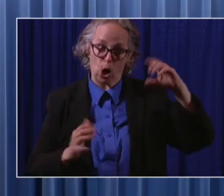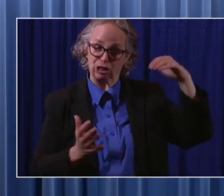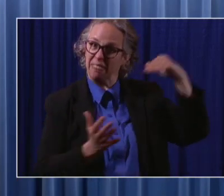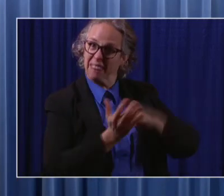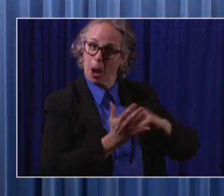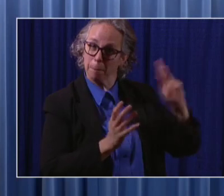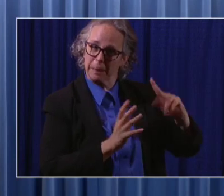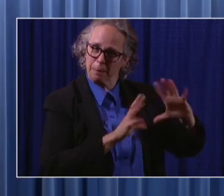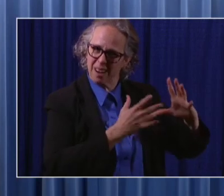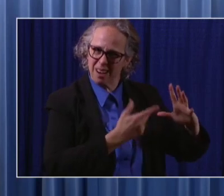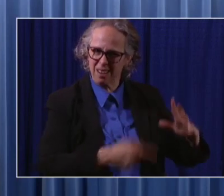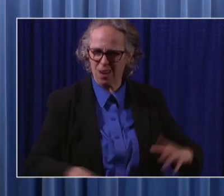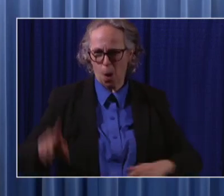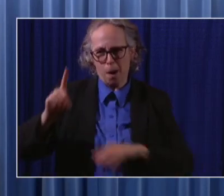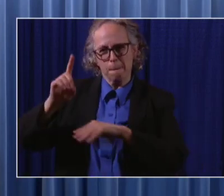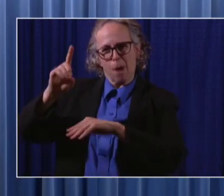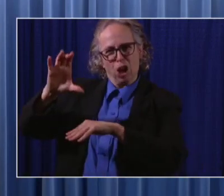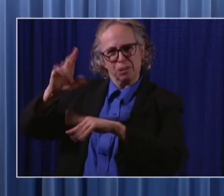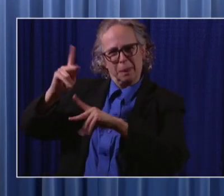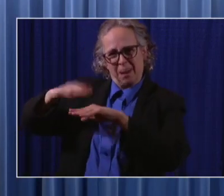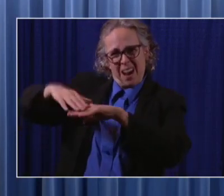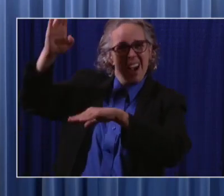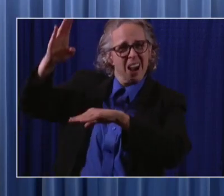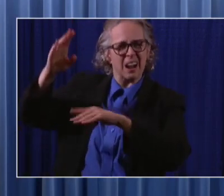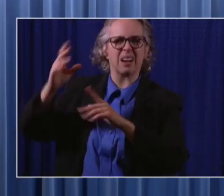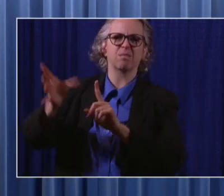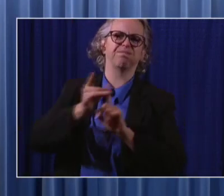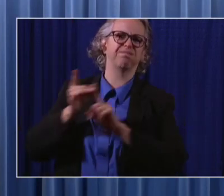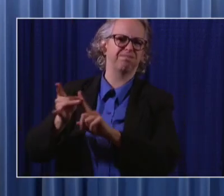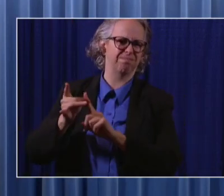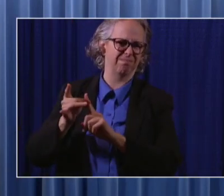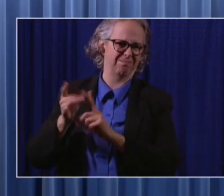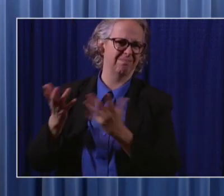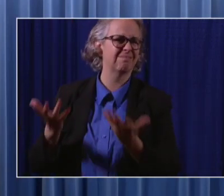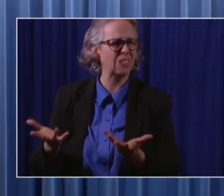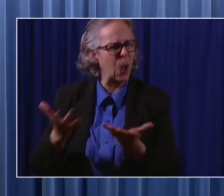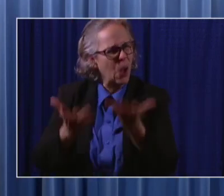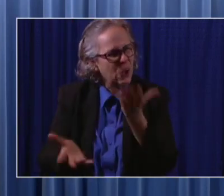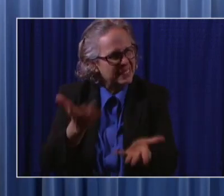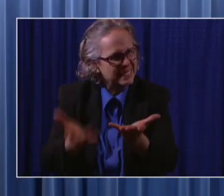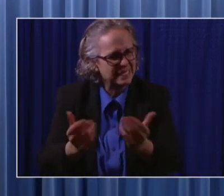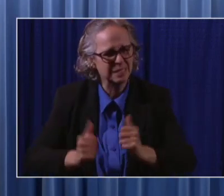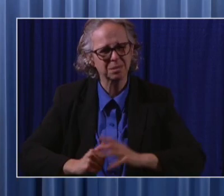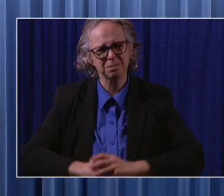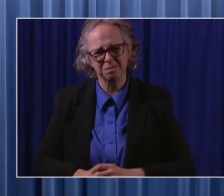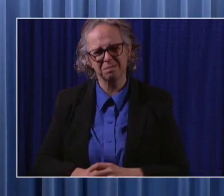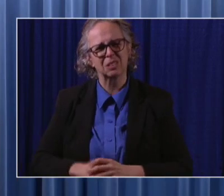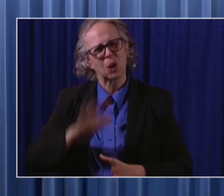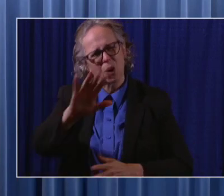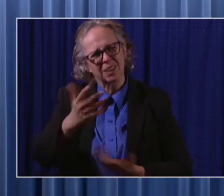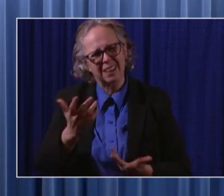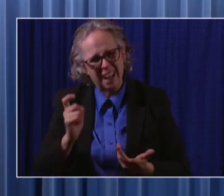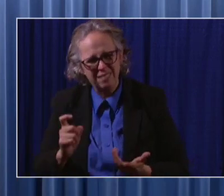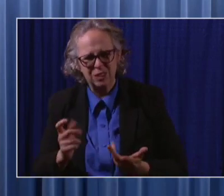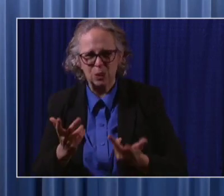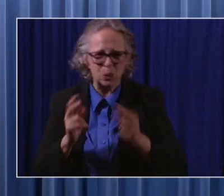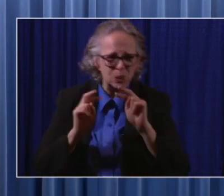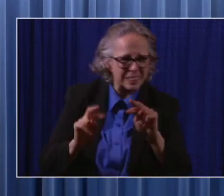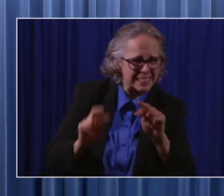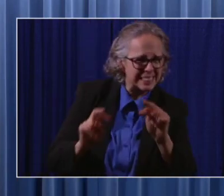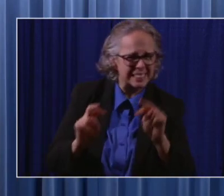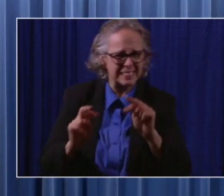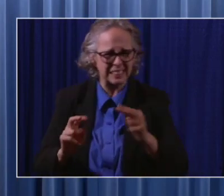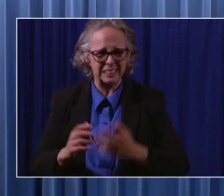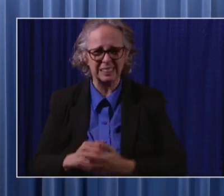these counties are seeing cases decrease, others are increasing, but all remain at the level where the CDC considers spread of the virus to be high.